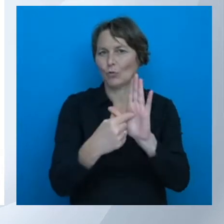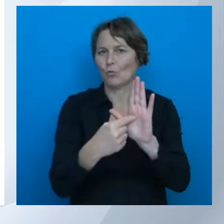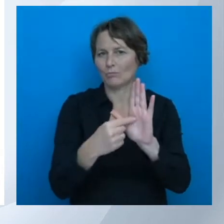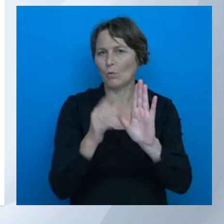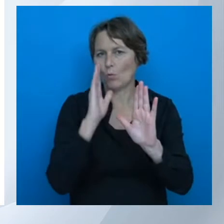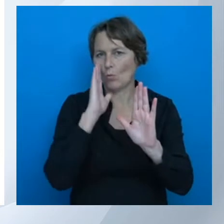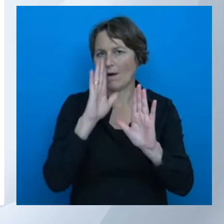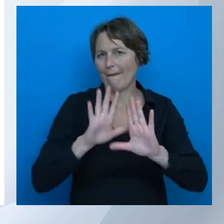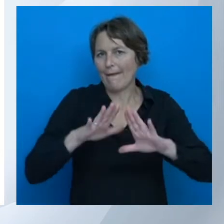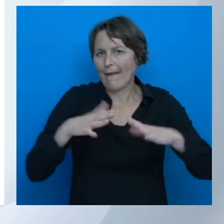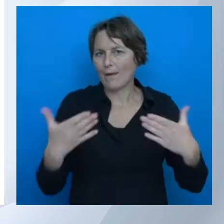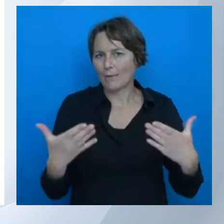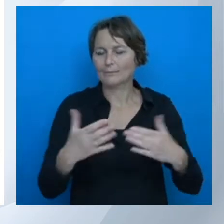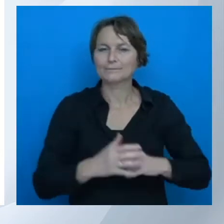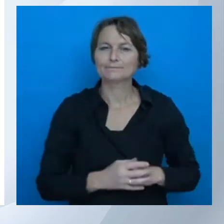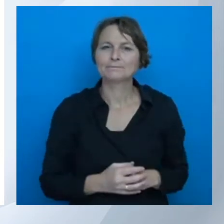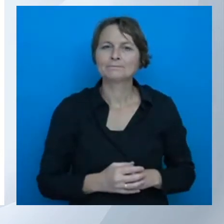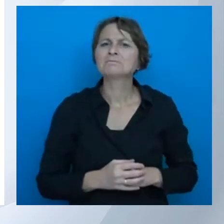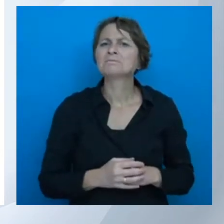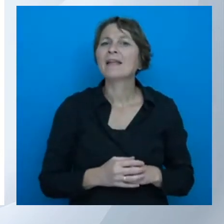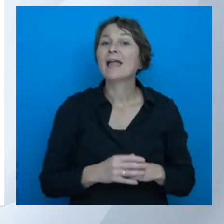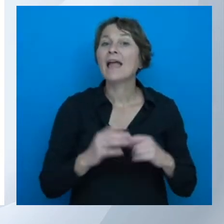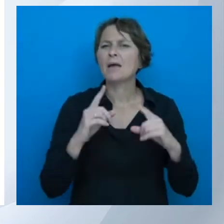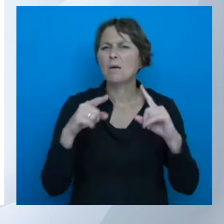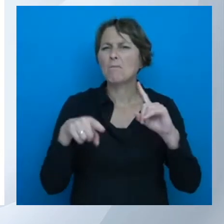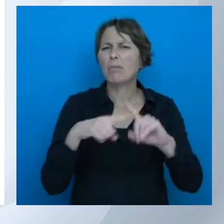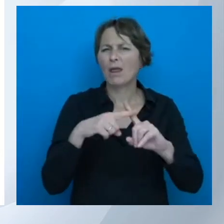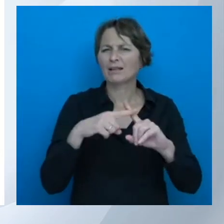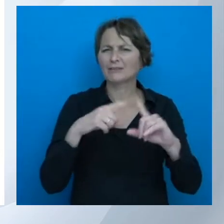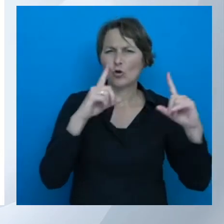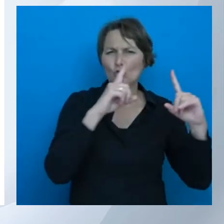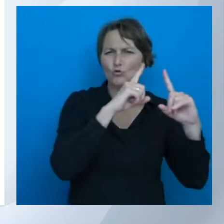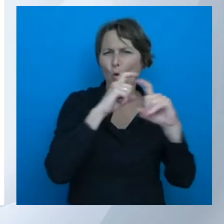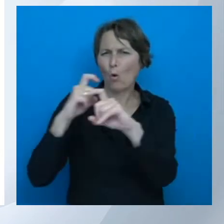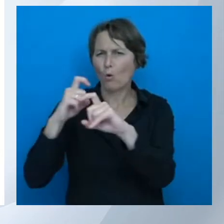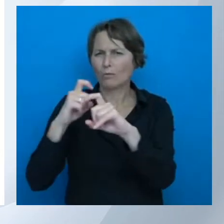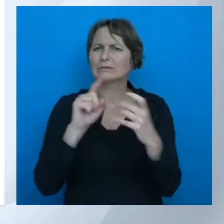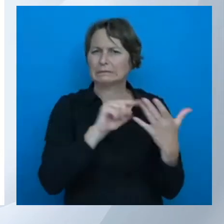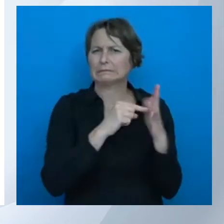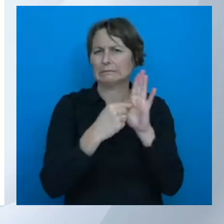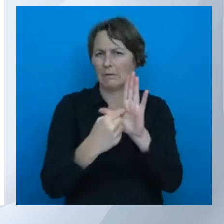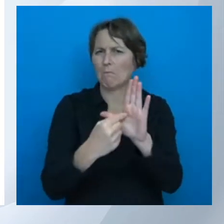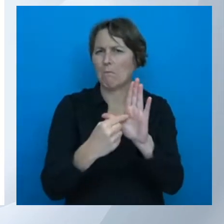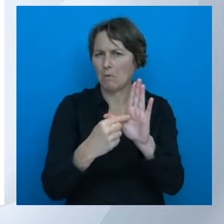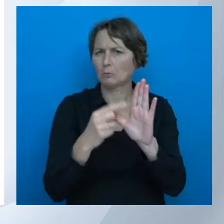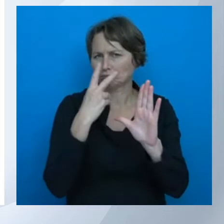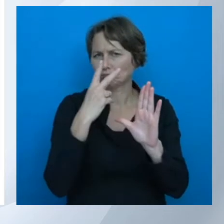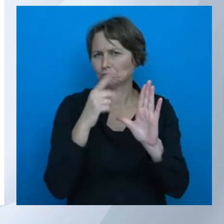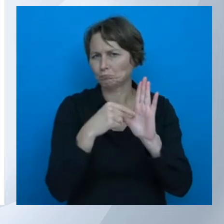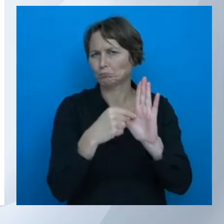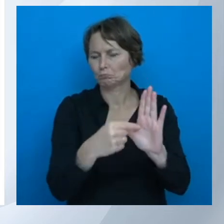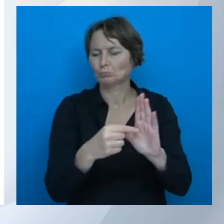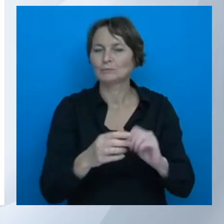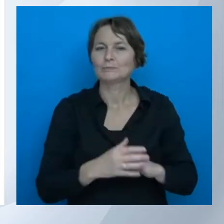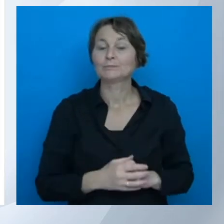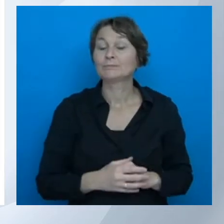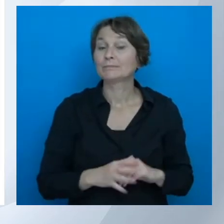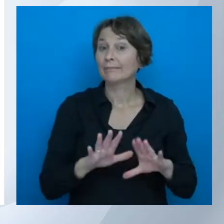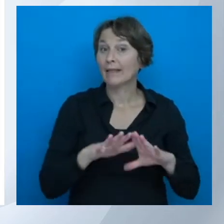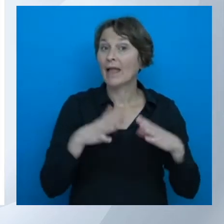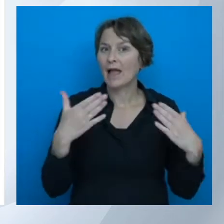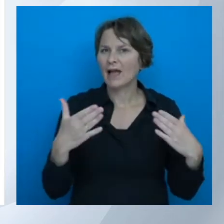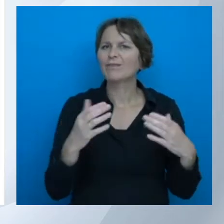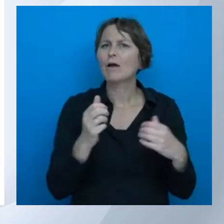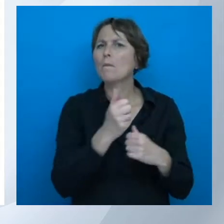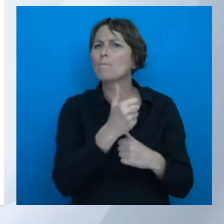walk through the code as well in the demo. How does it work? And inside this, it uses the multi-label